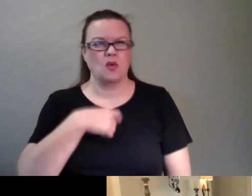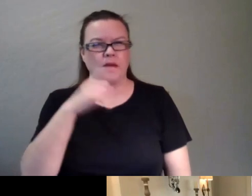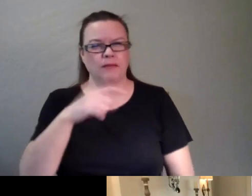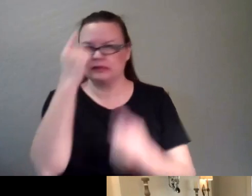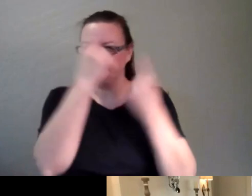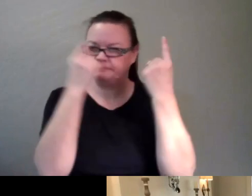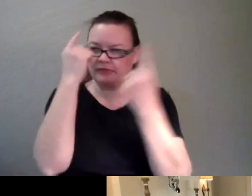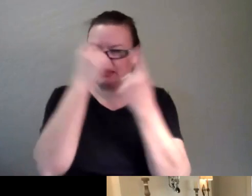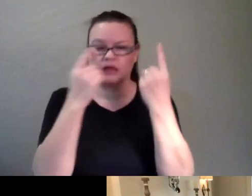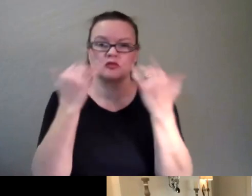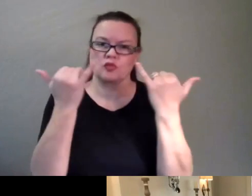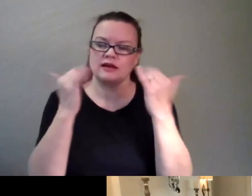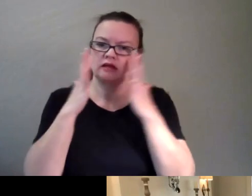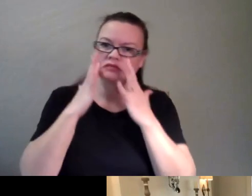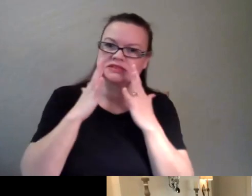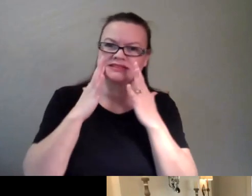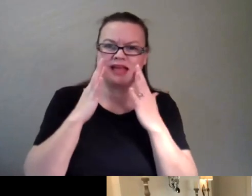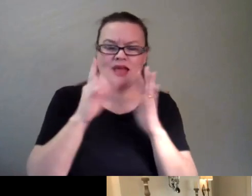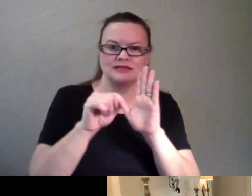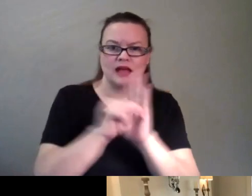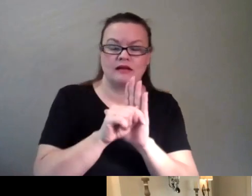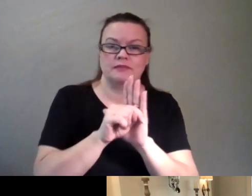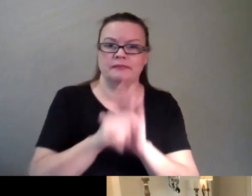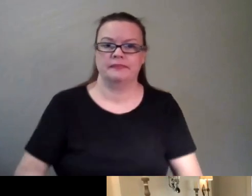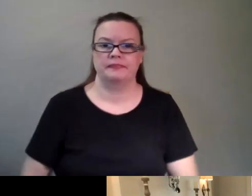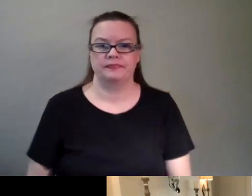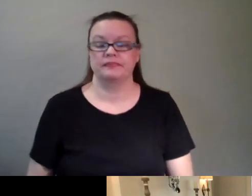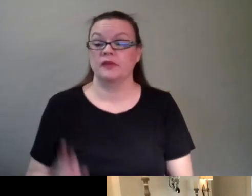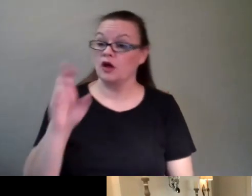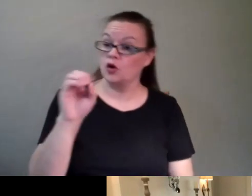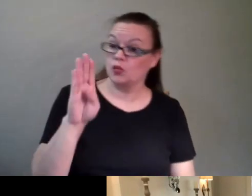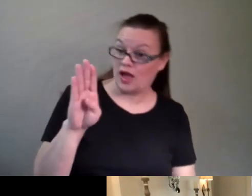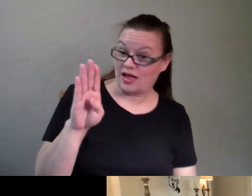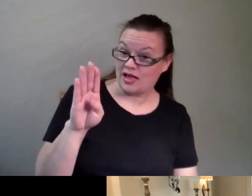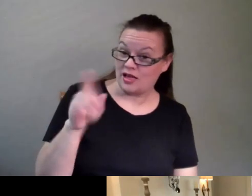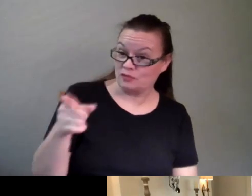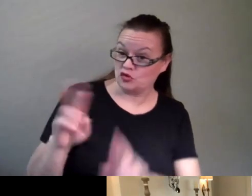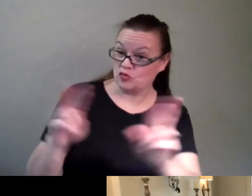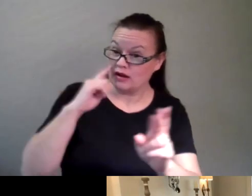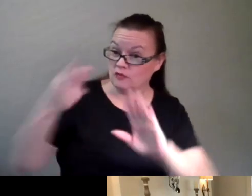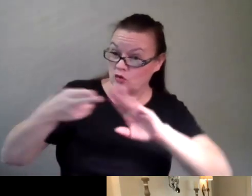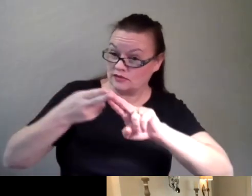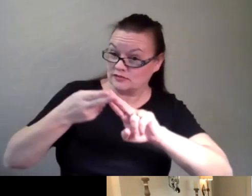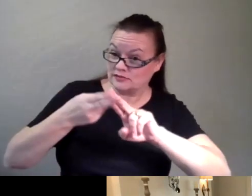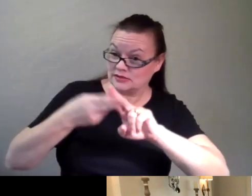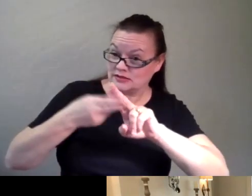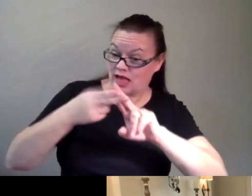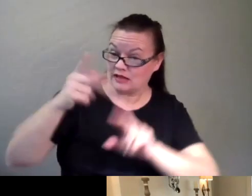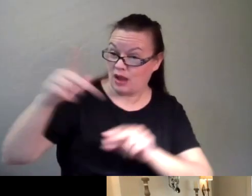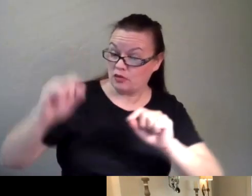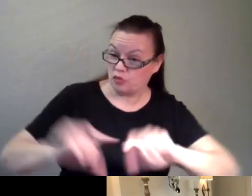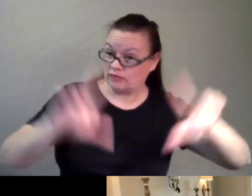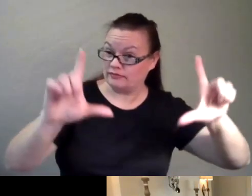So it's a sobering time to be having this conversation. I think, Rob, you were gonna load the slides and we'll show